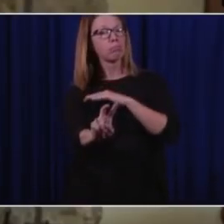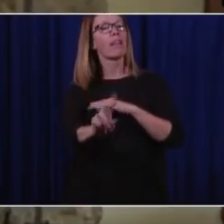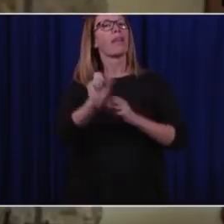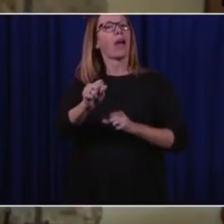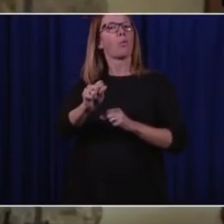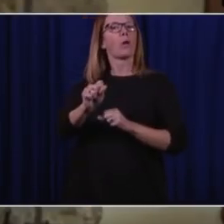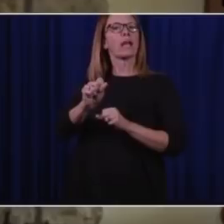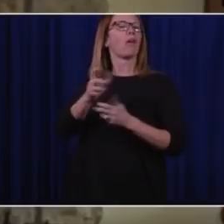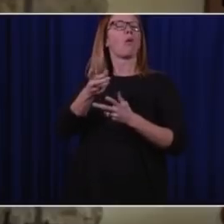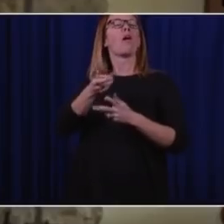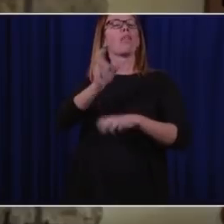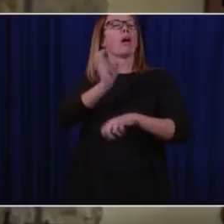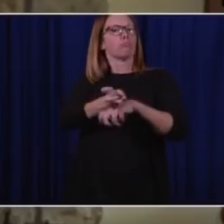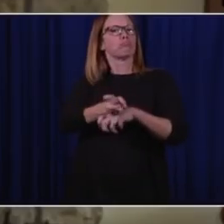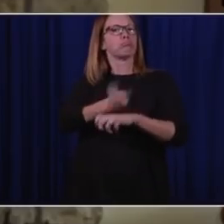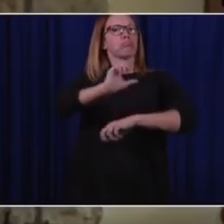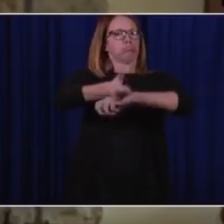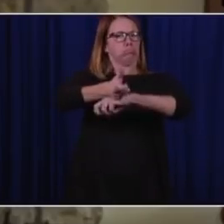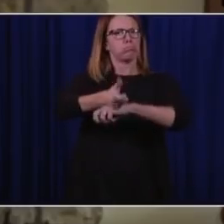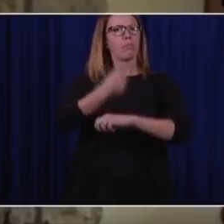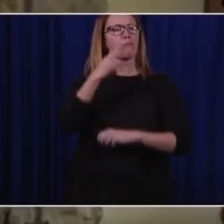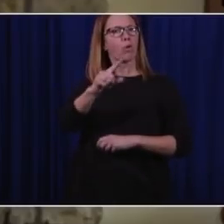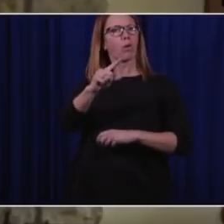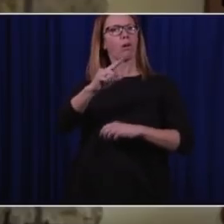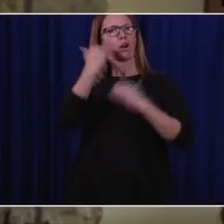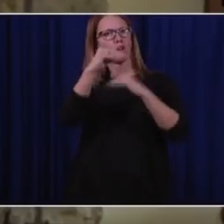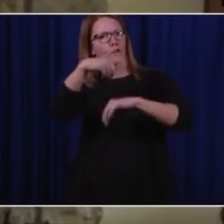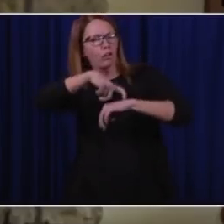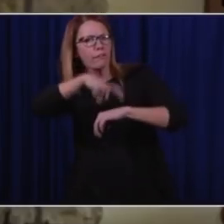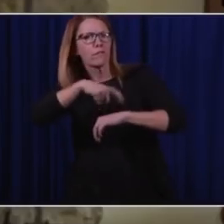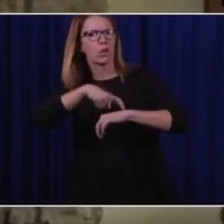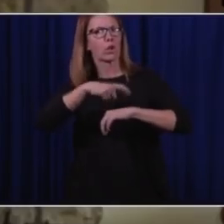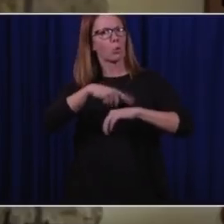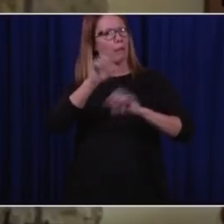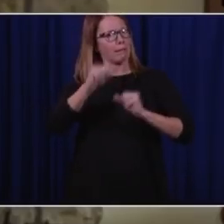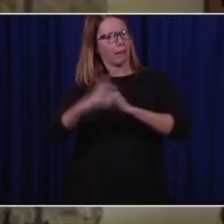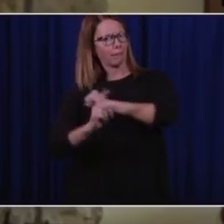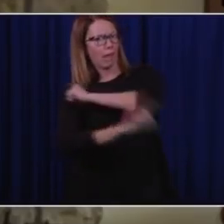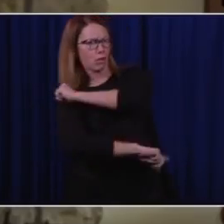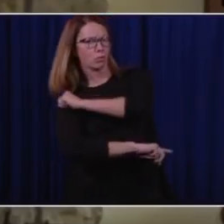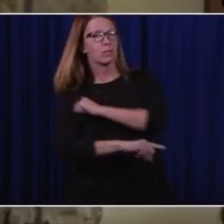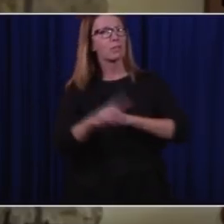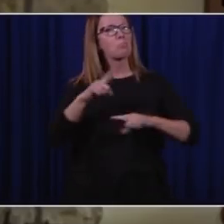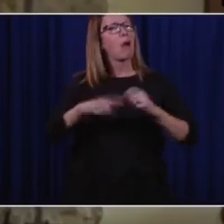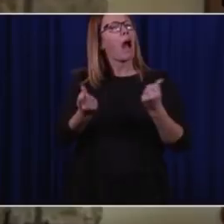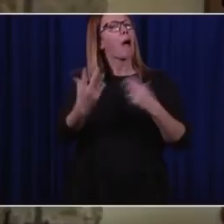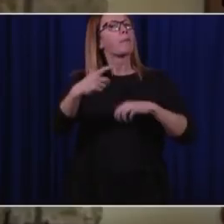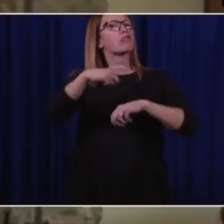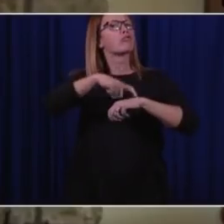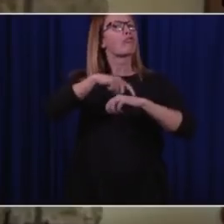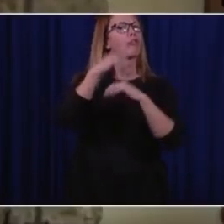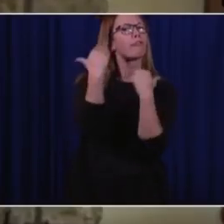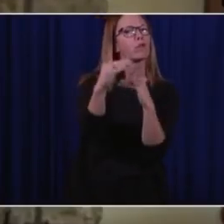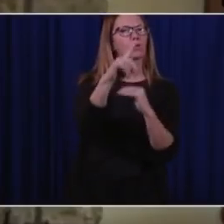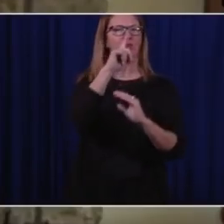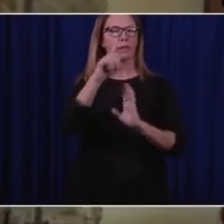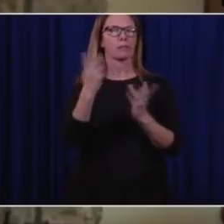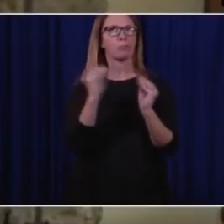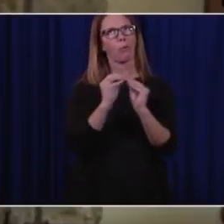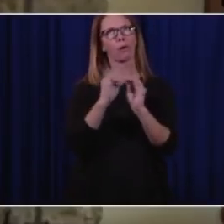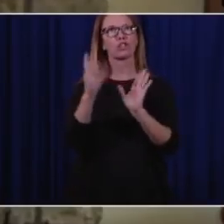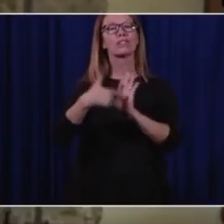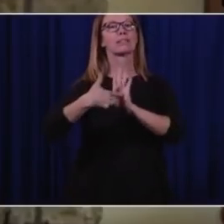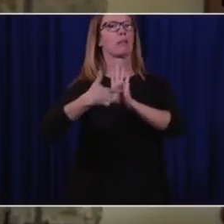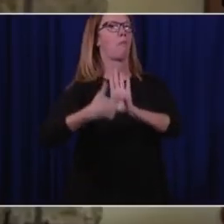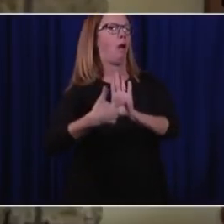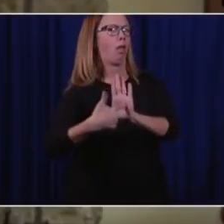enforced, and that if somebody violates it, that there are consequences. But how much of the curfew is maybe more of a symbolic gesture or